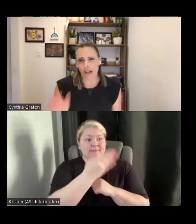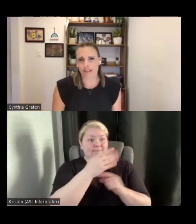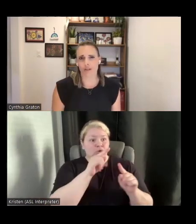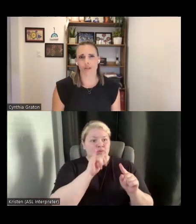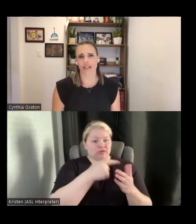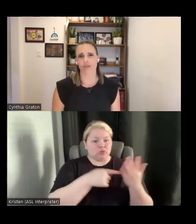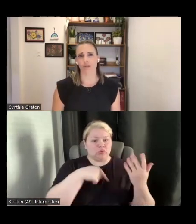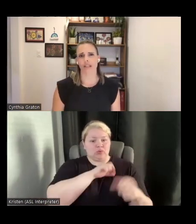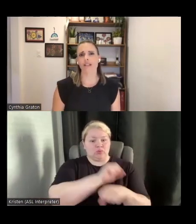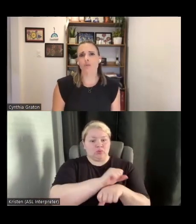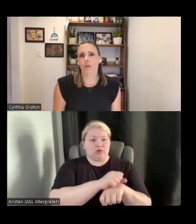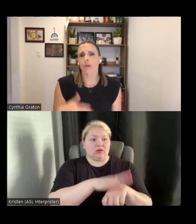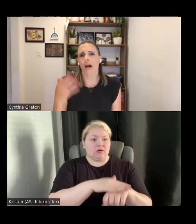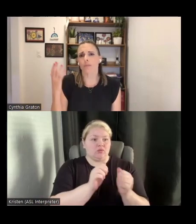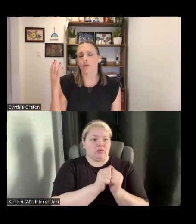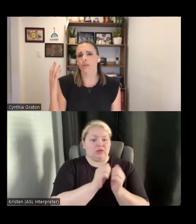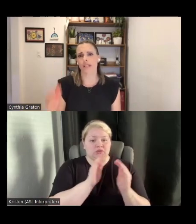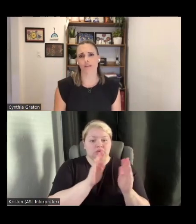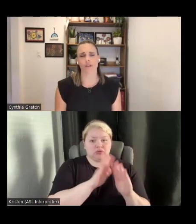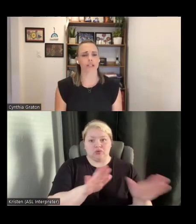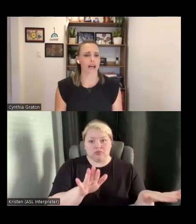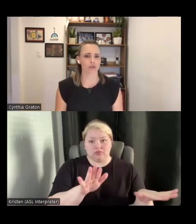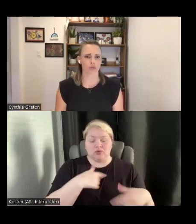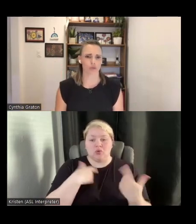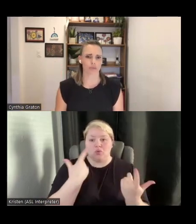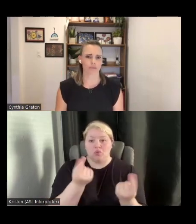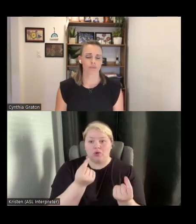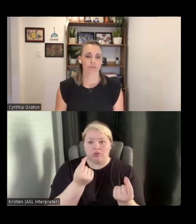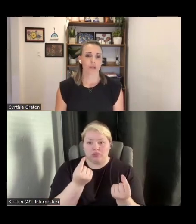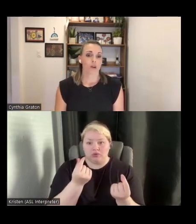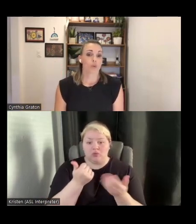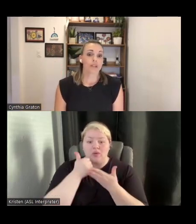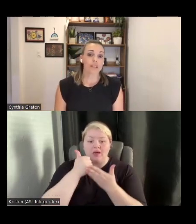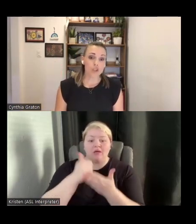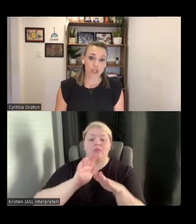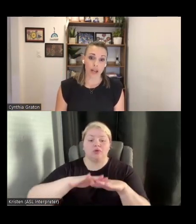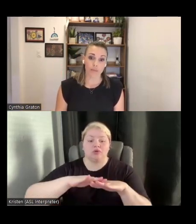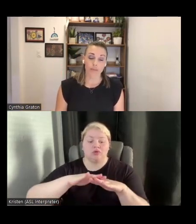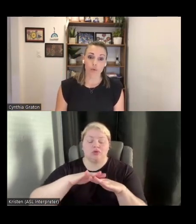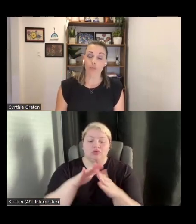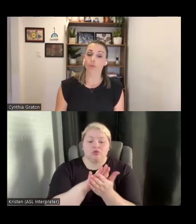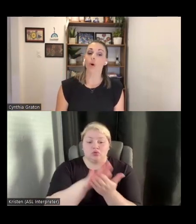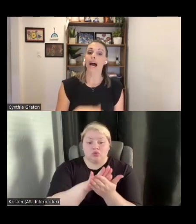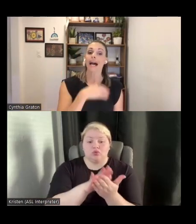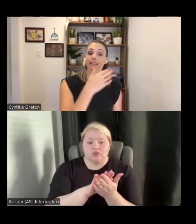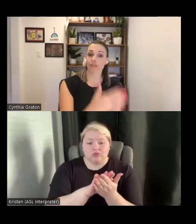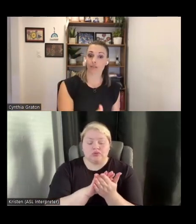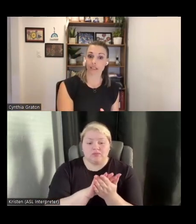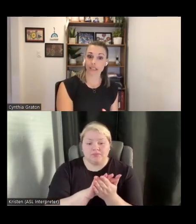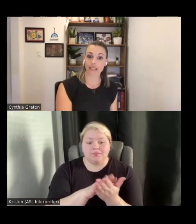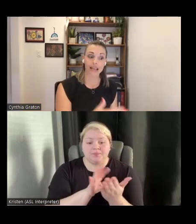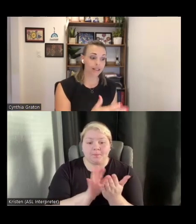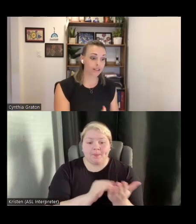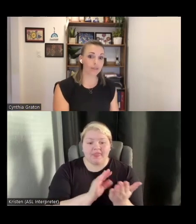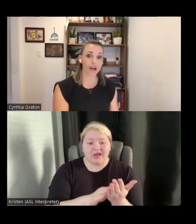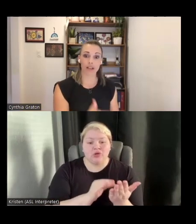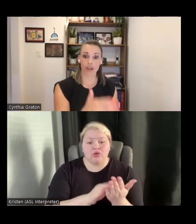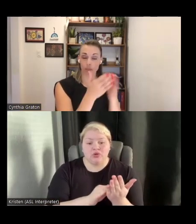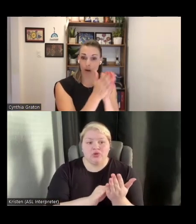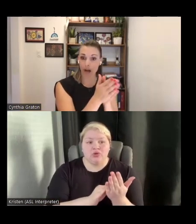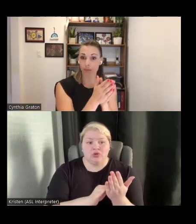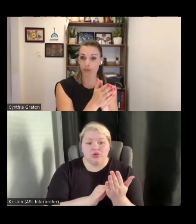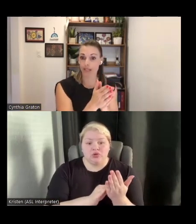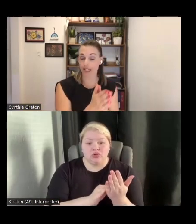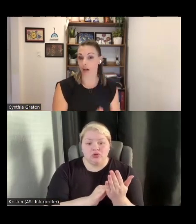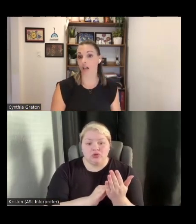very practical level, here's what we help school staff learn how to do. We teach them to proactively identify